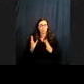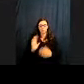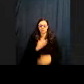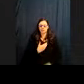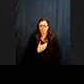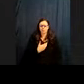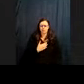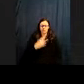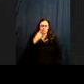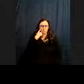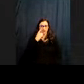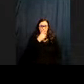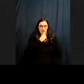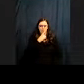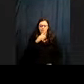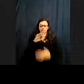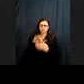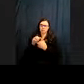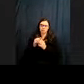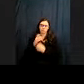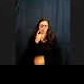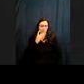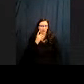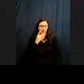that our eyes are tuned to light,